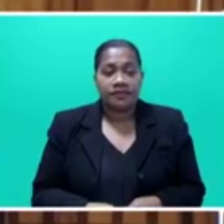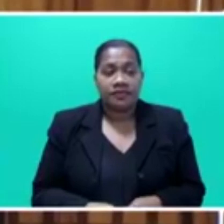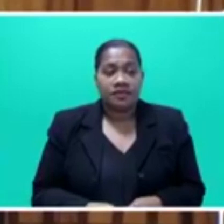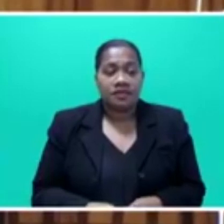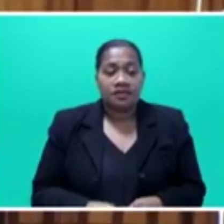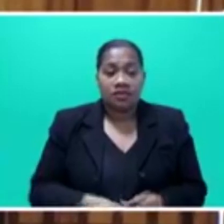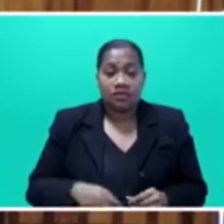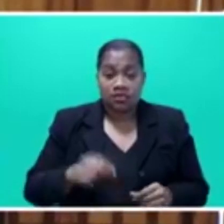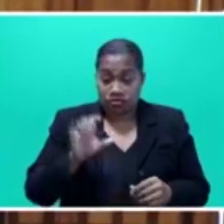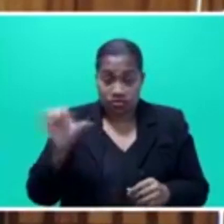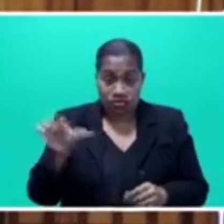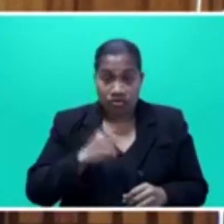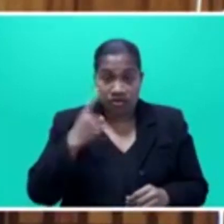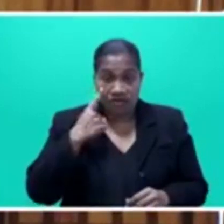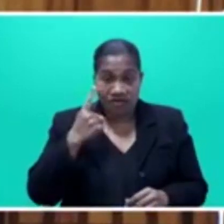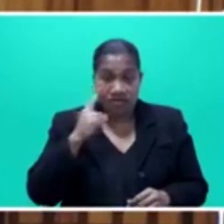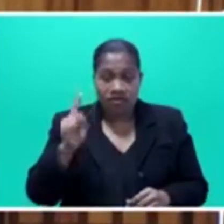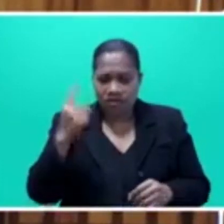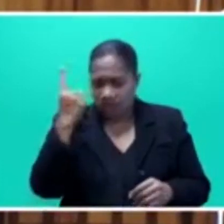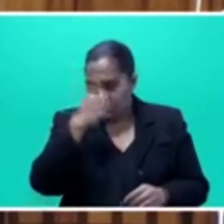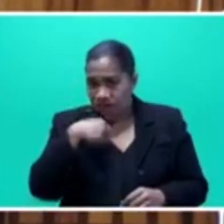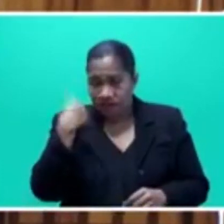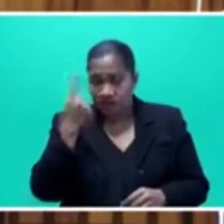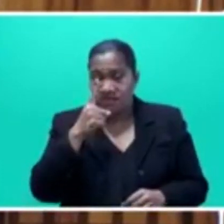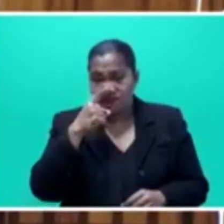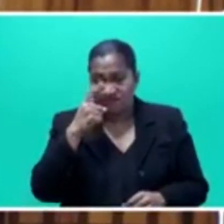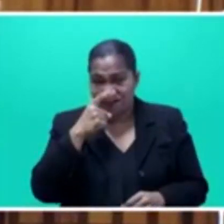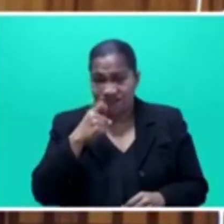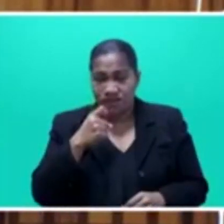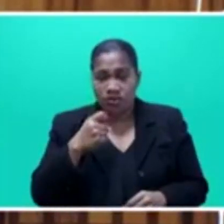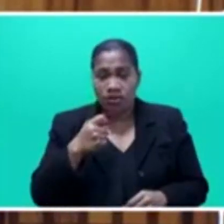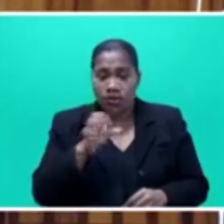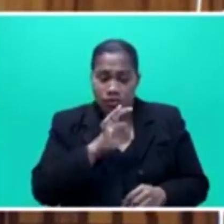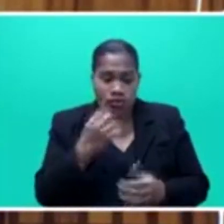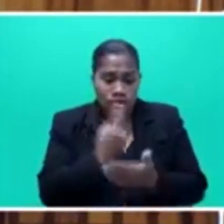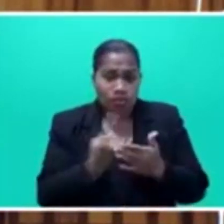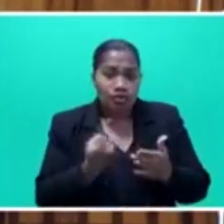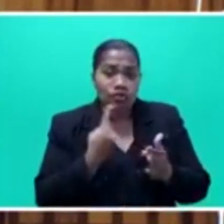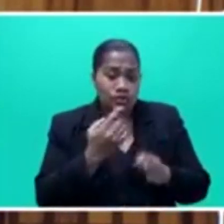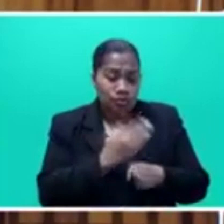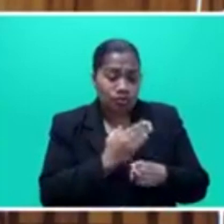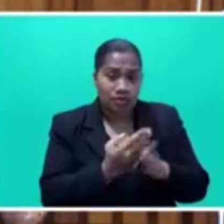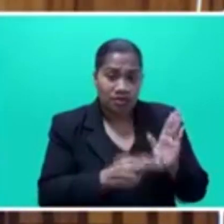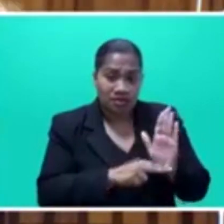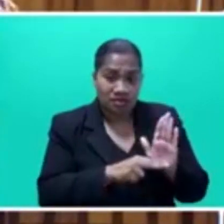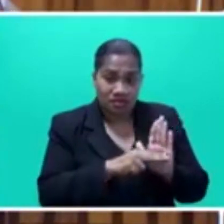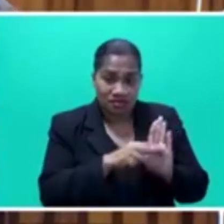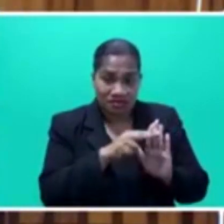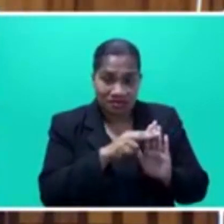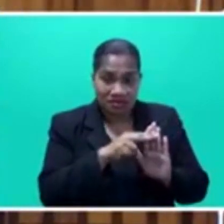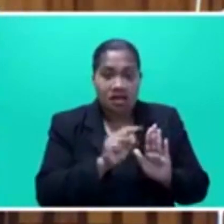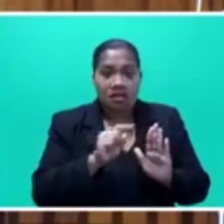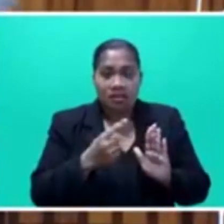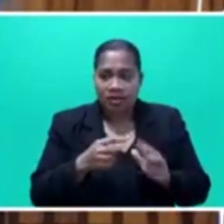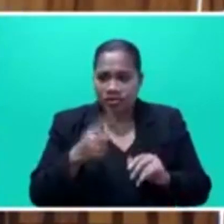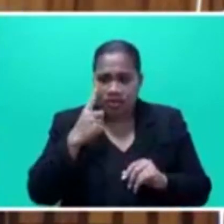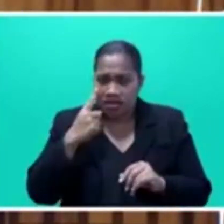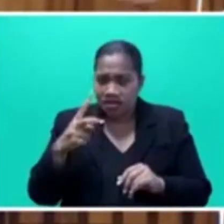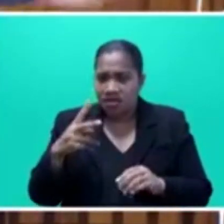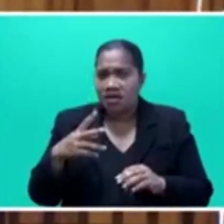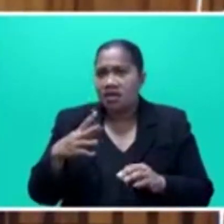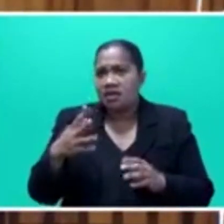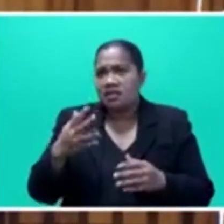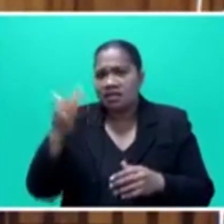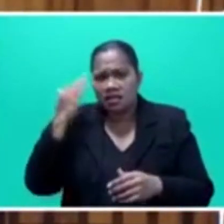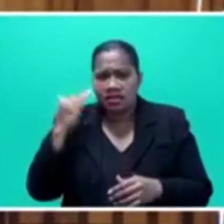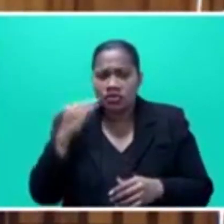euphoria, not just on the faces of the people who worked at the hotel industry, but in their eyes. The lady who worked for Rentokil cleaning